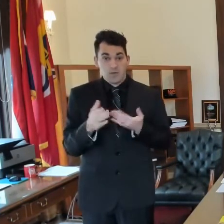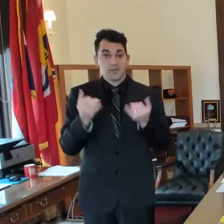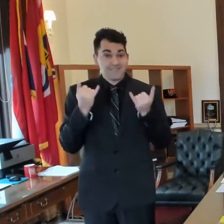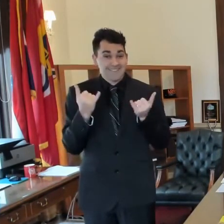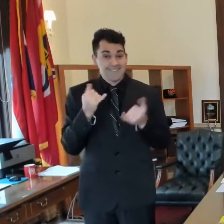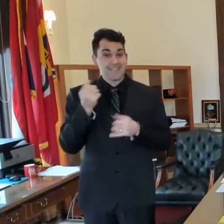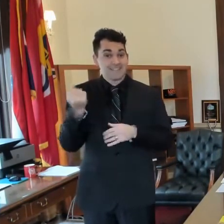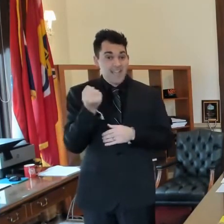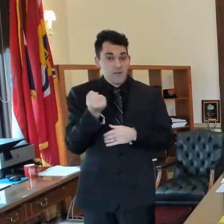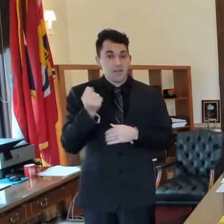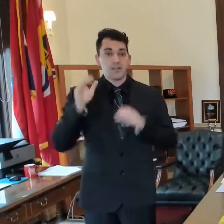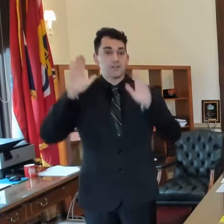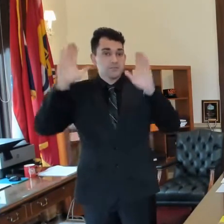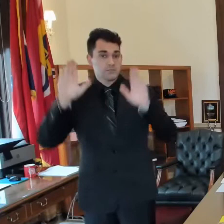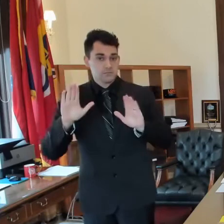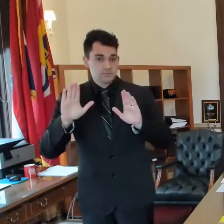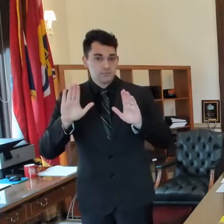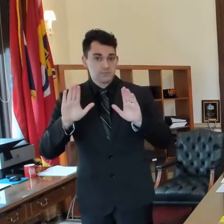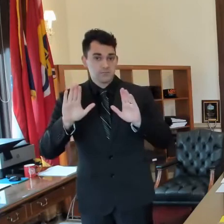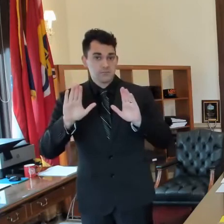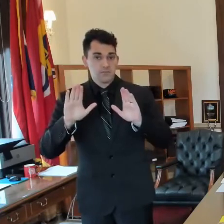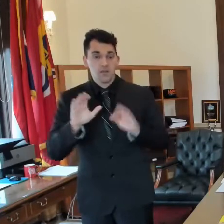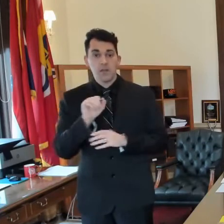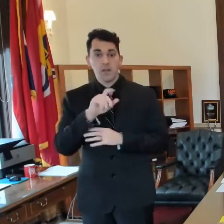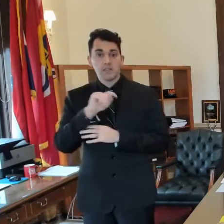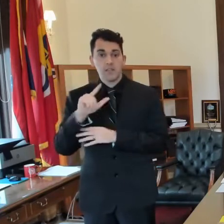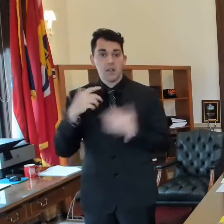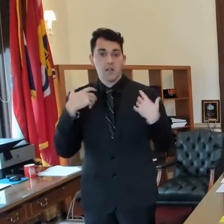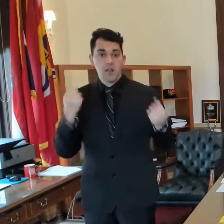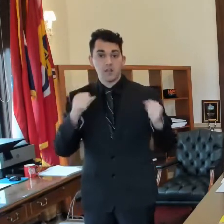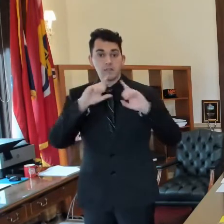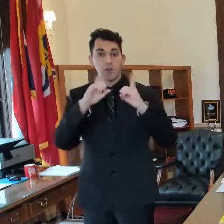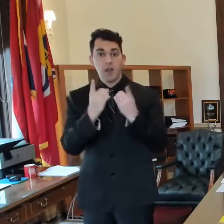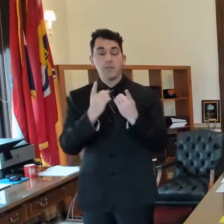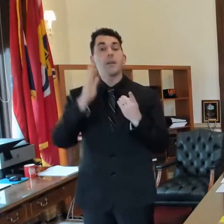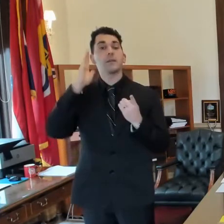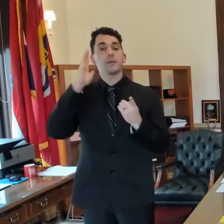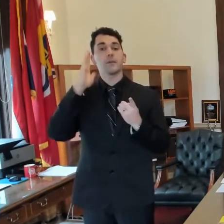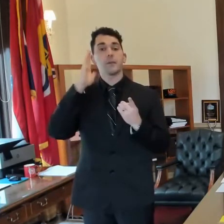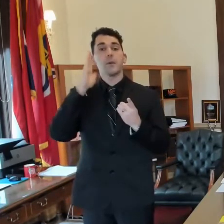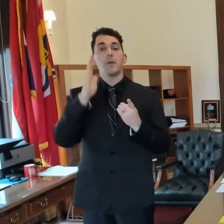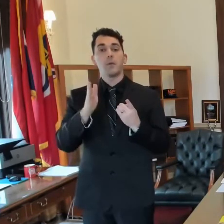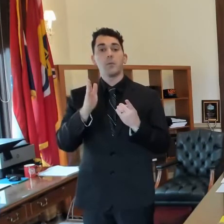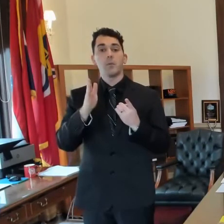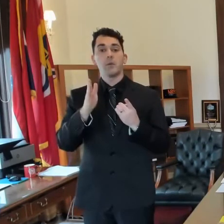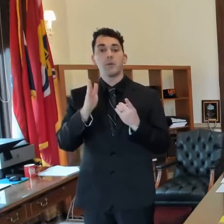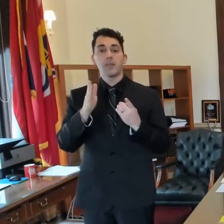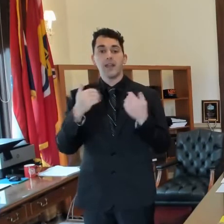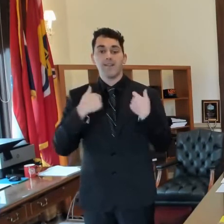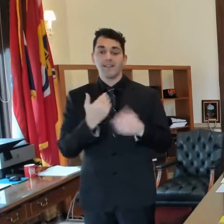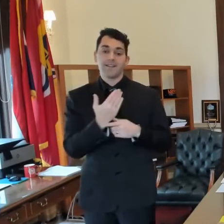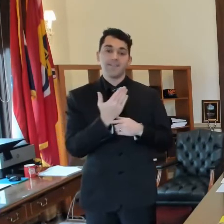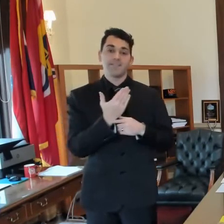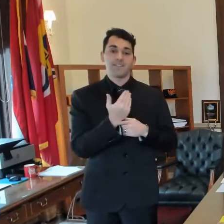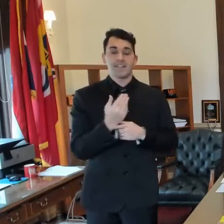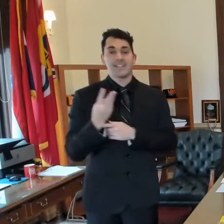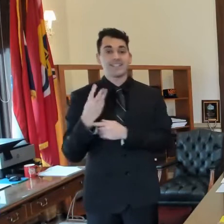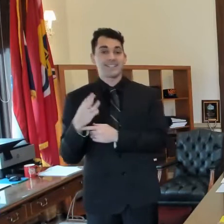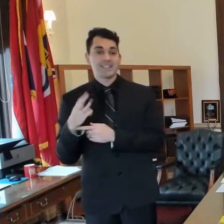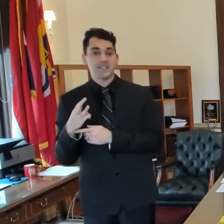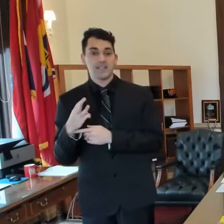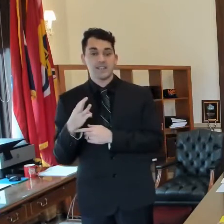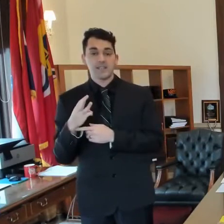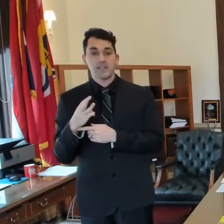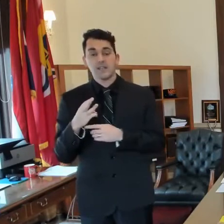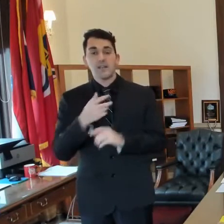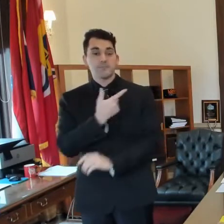Sunday, the City of St. Louis Health Department will be doing the 15th and 16th mass vaccination events